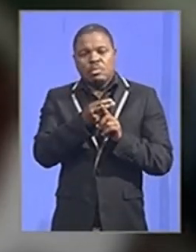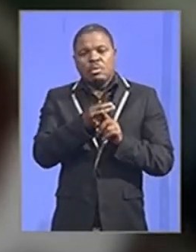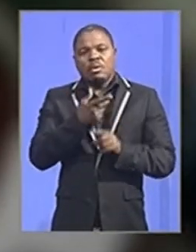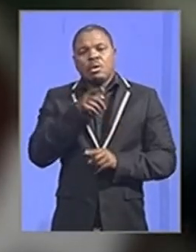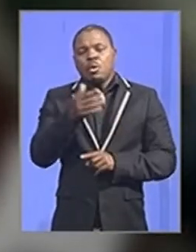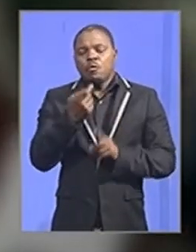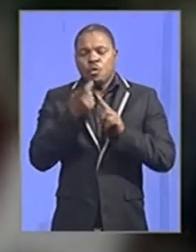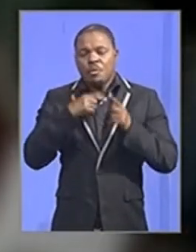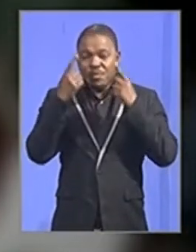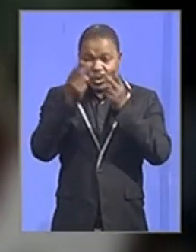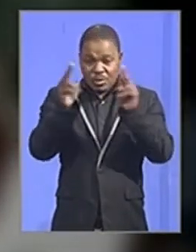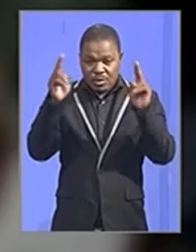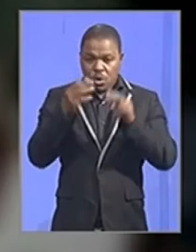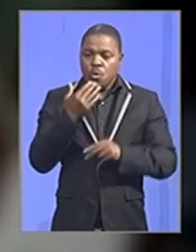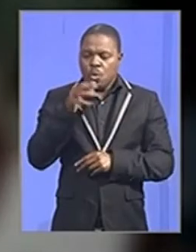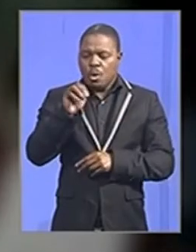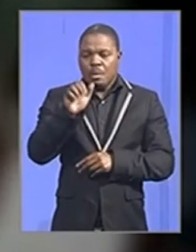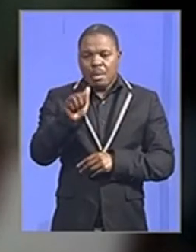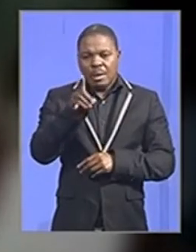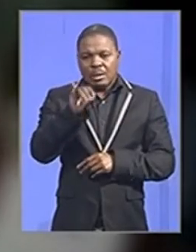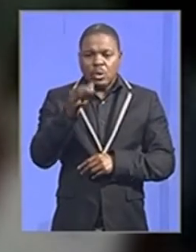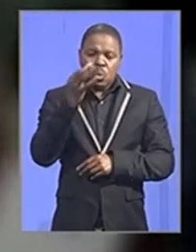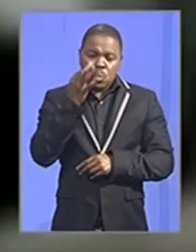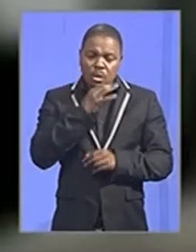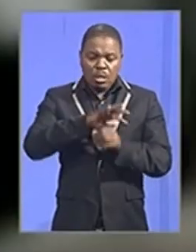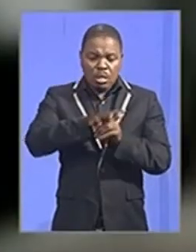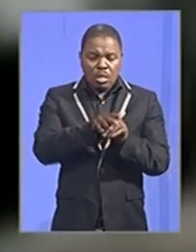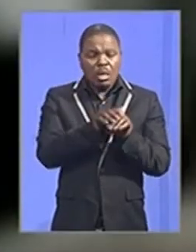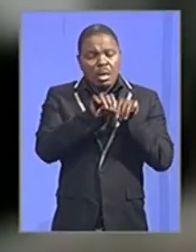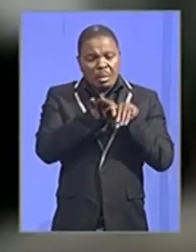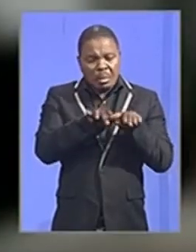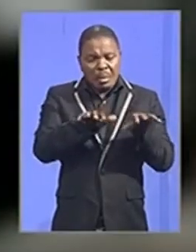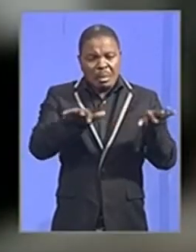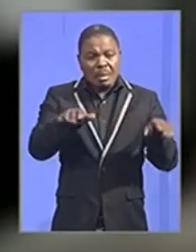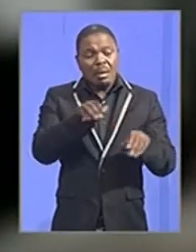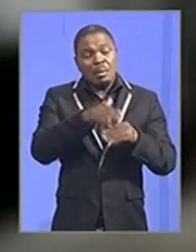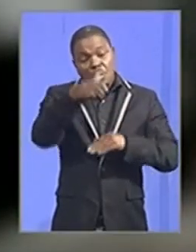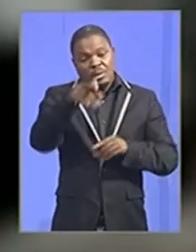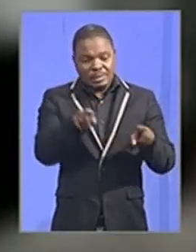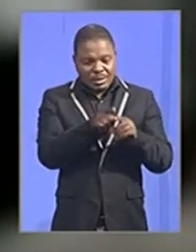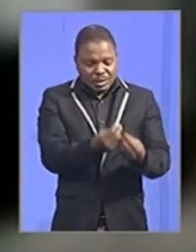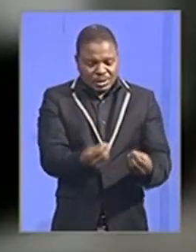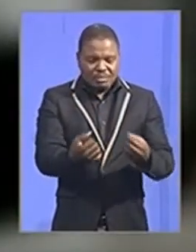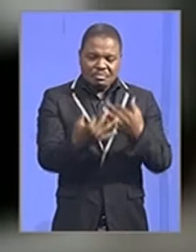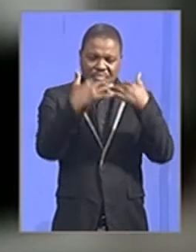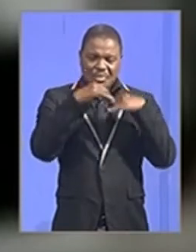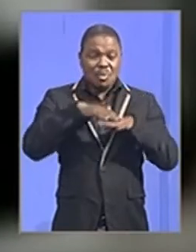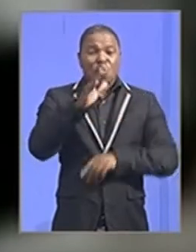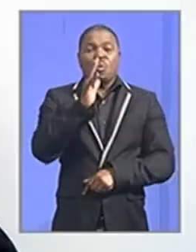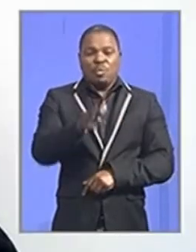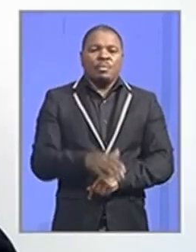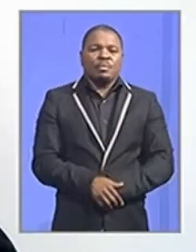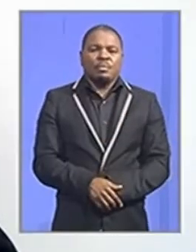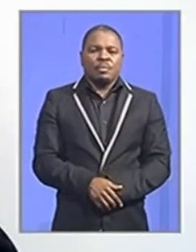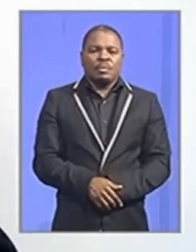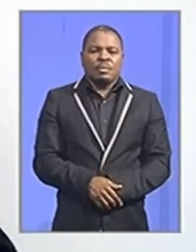Madi, o boletse hore ha kokwanahloko ena e ntse e tswela pele ho tshwaetsa, bana le bona ba tla tshwaetseha ka bongata.